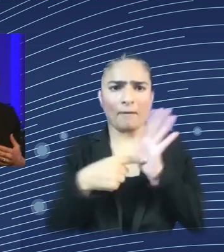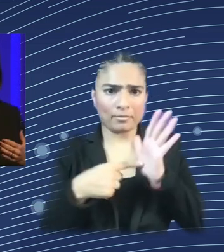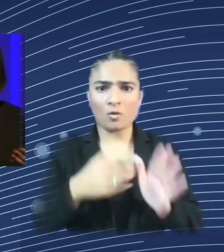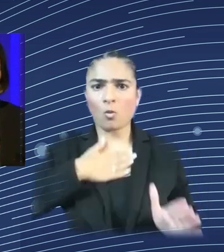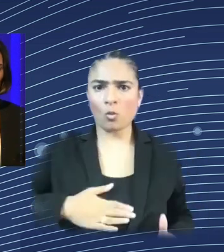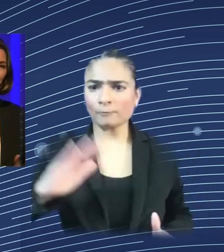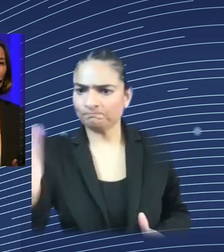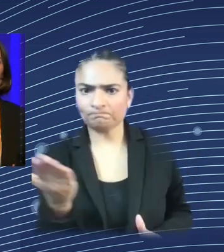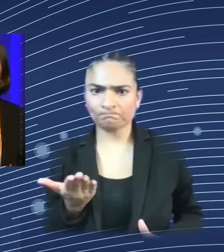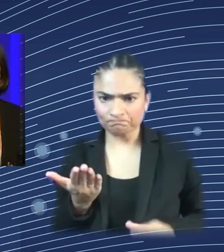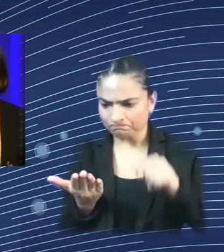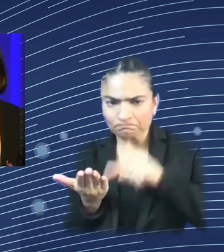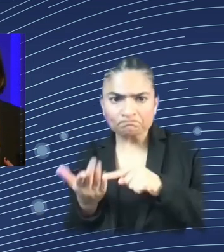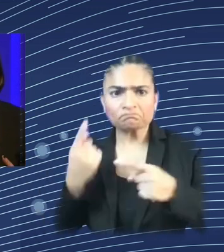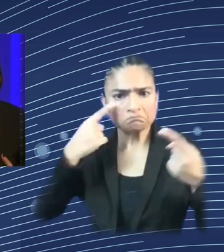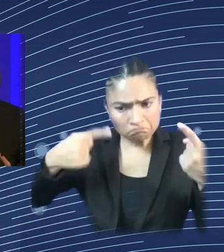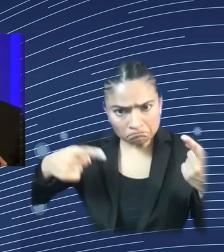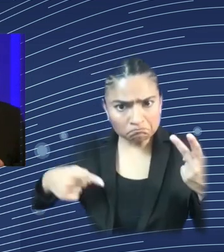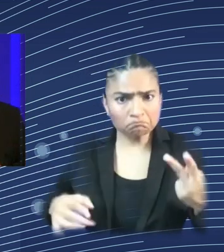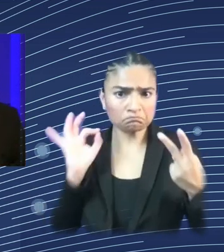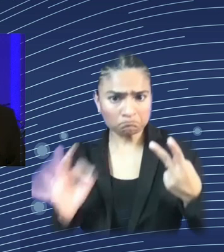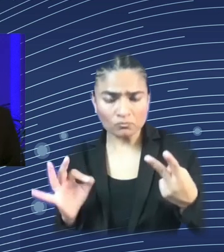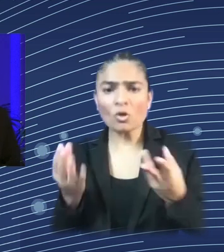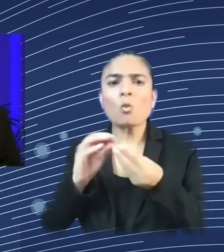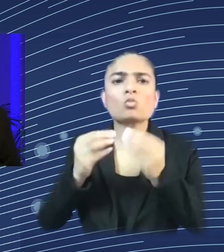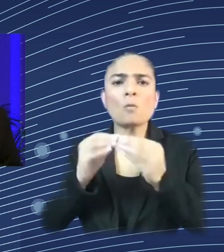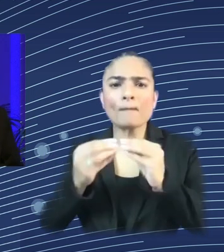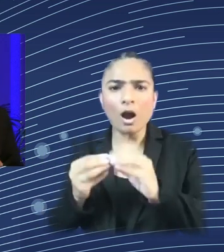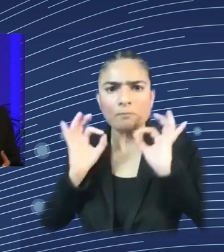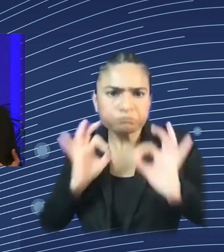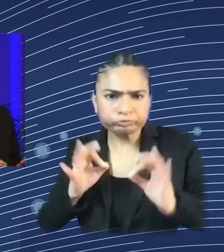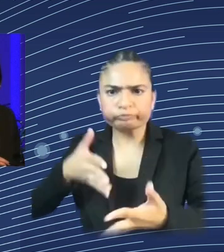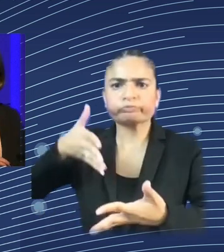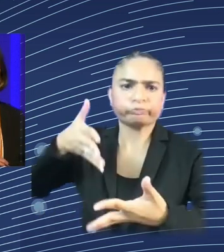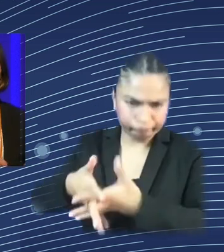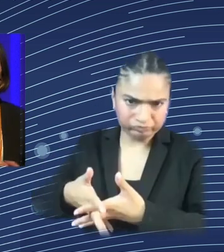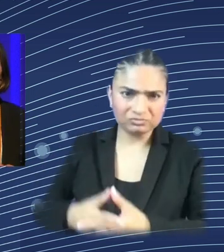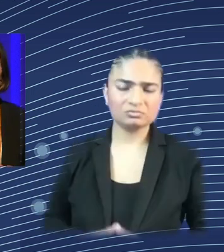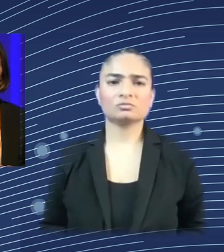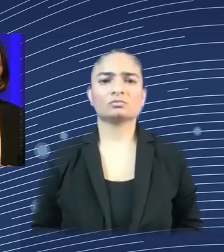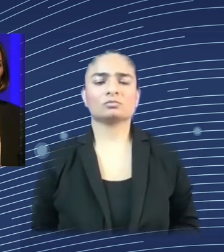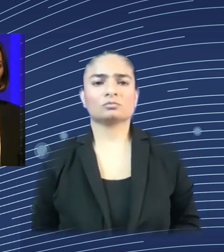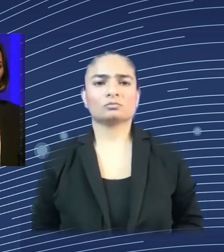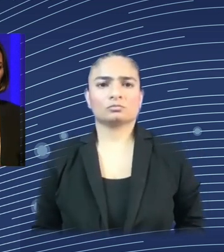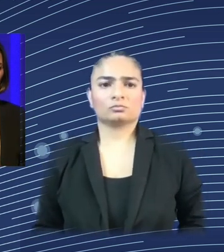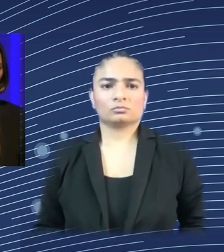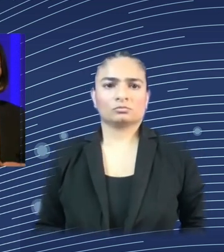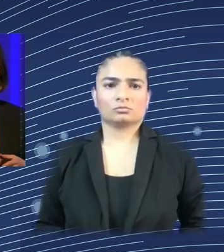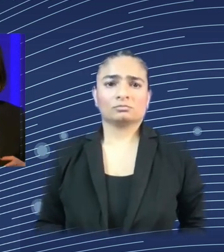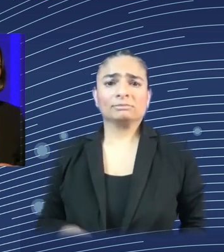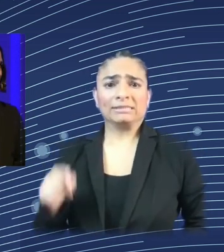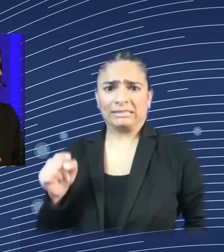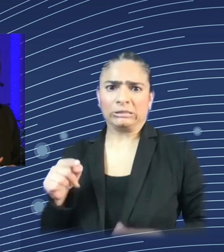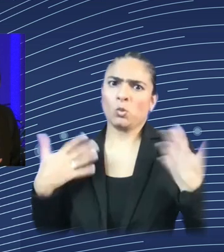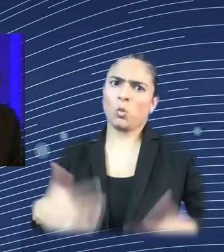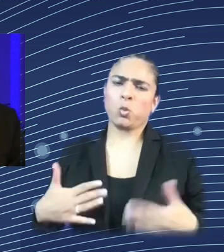me. Plus, AI is also implemented in the statutory accident insurance to